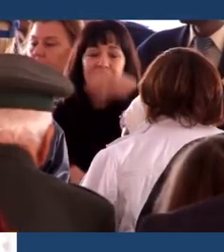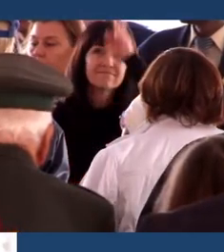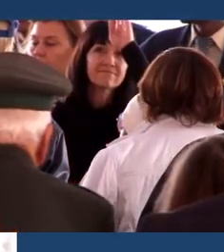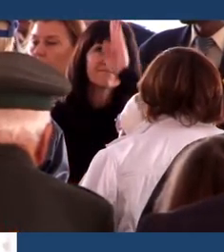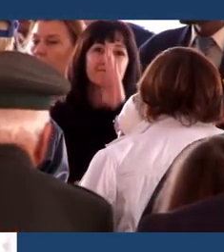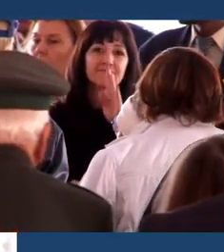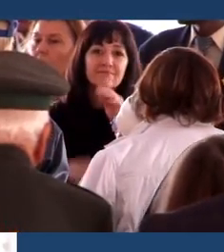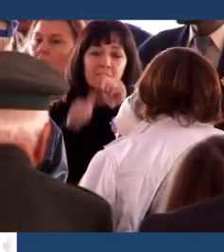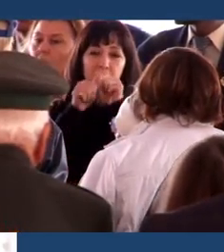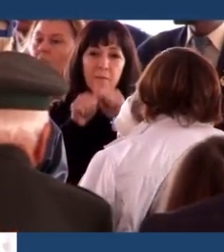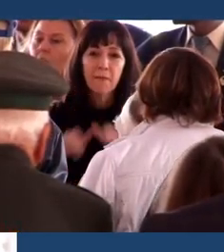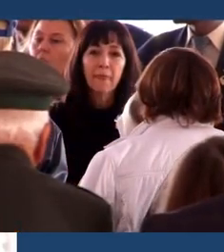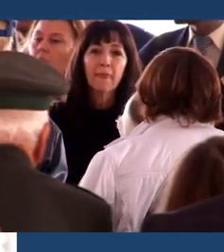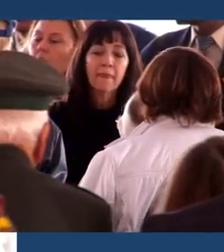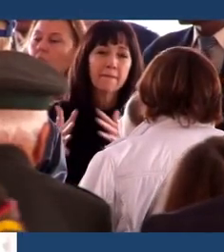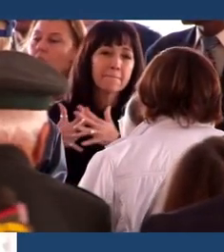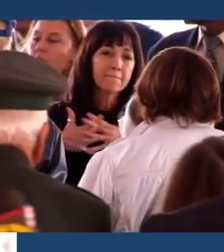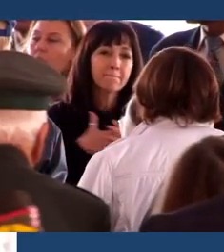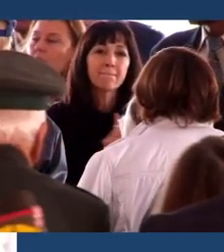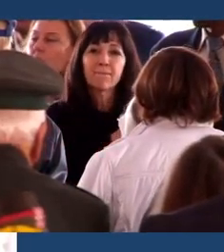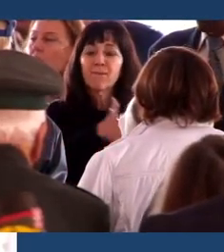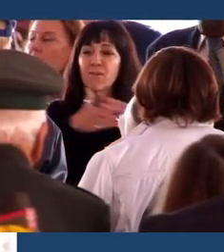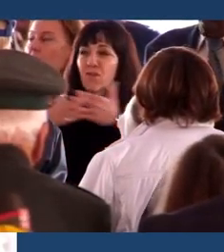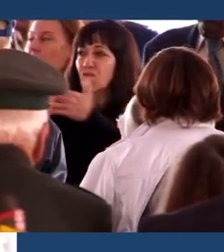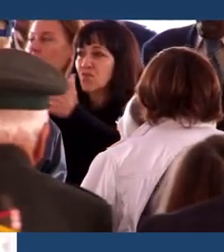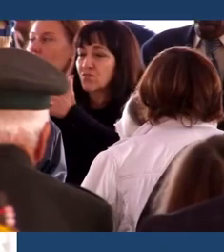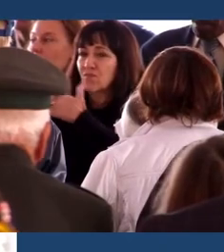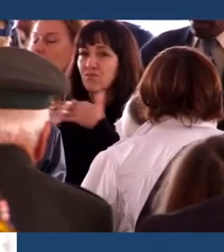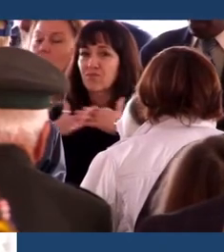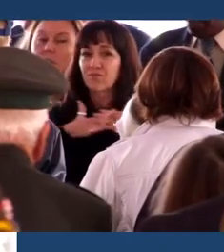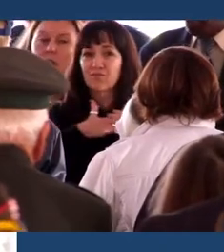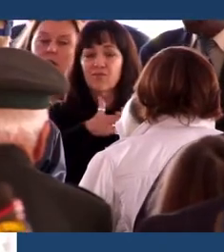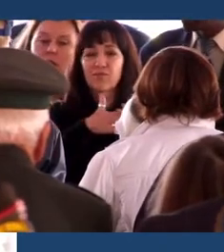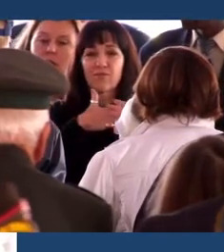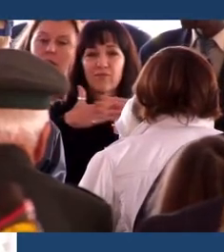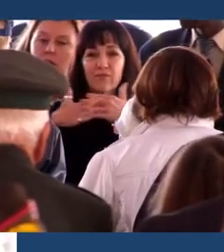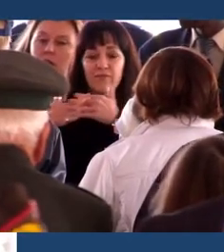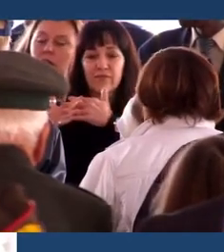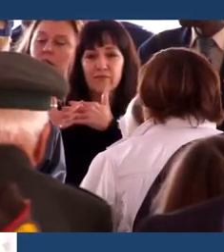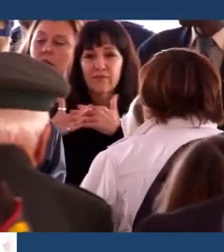home. God bless America,